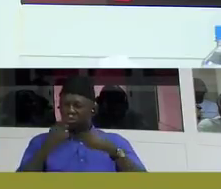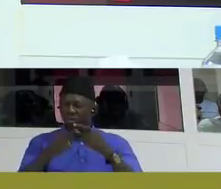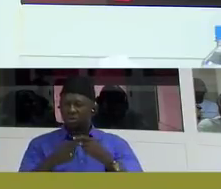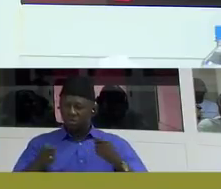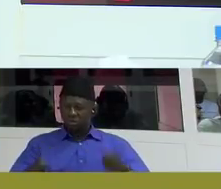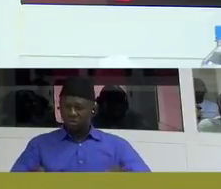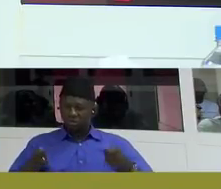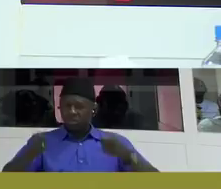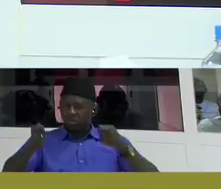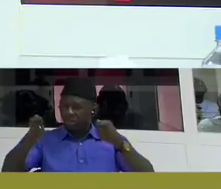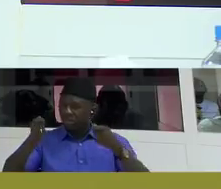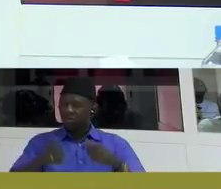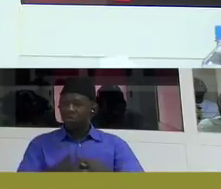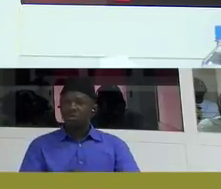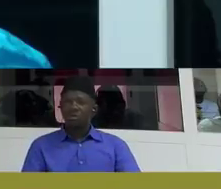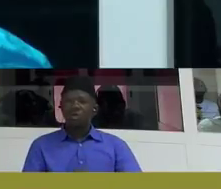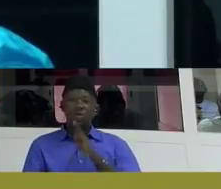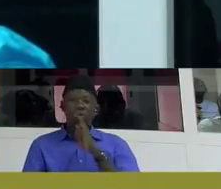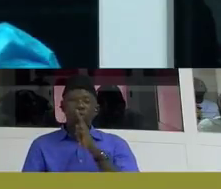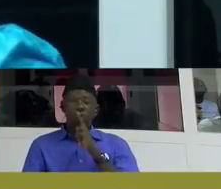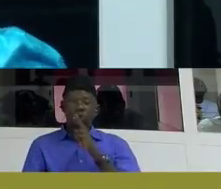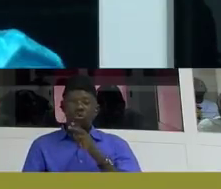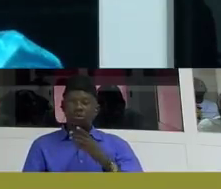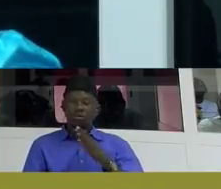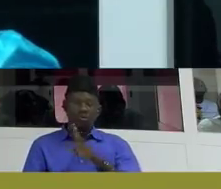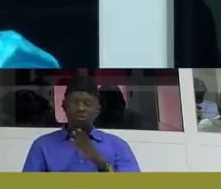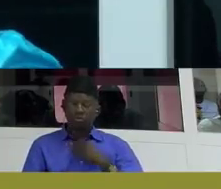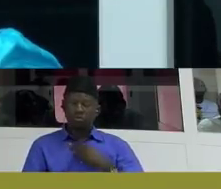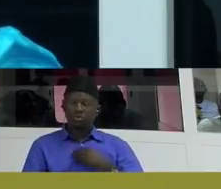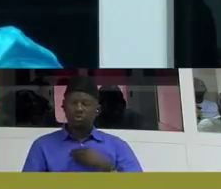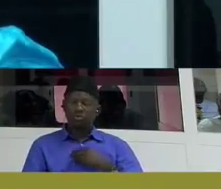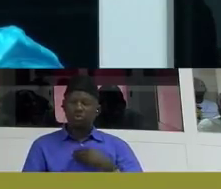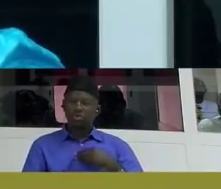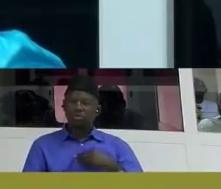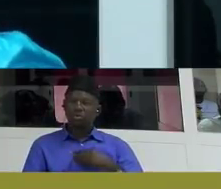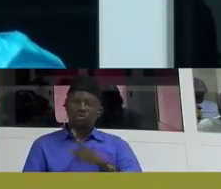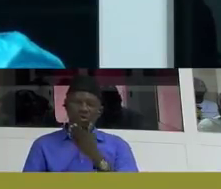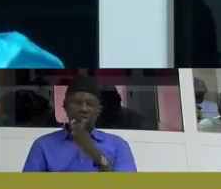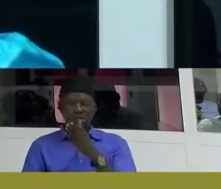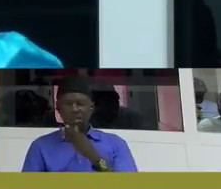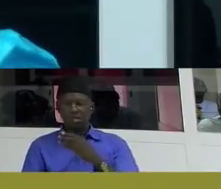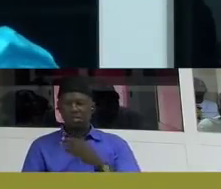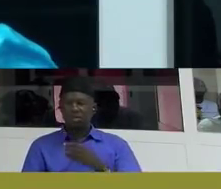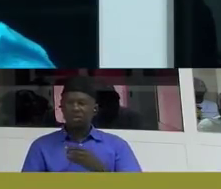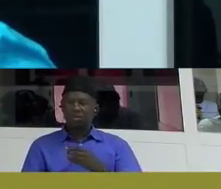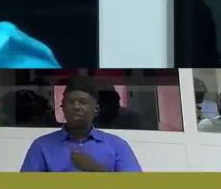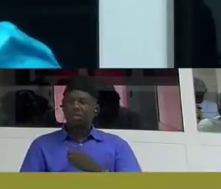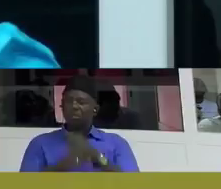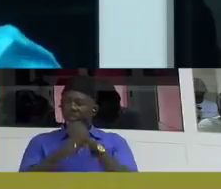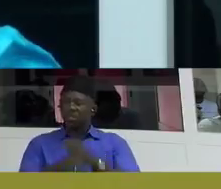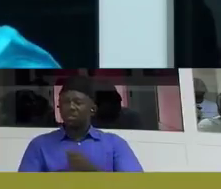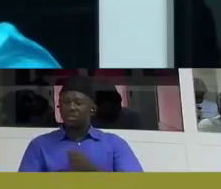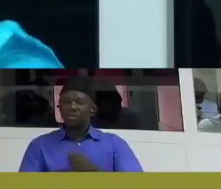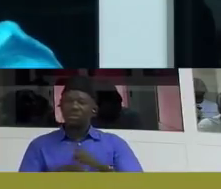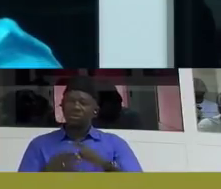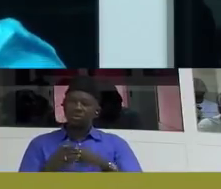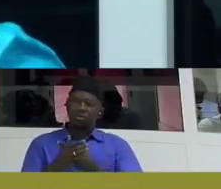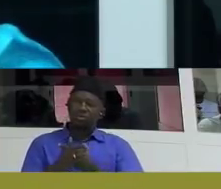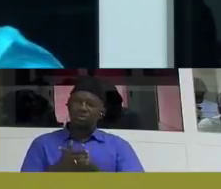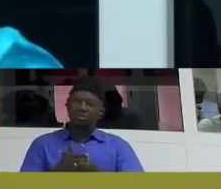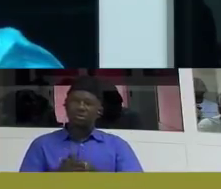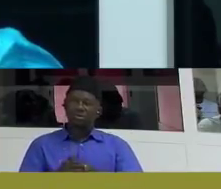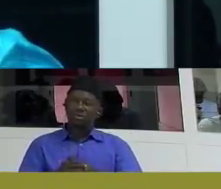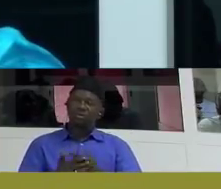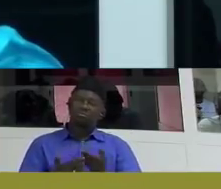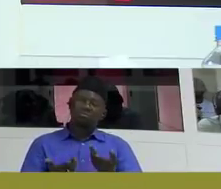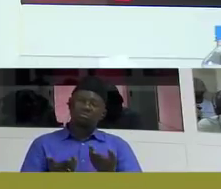would who, especially those who do not subscribe to either the Christian or the Muslim faith. How about